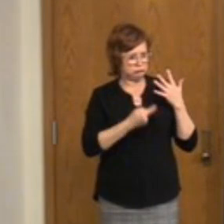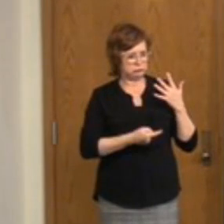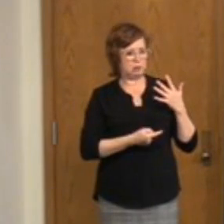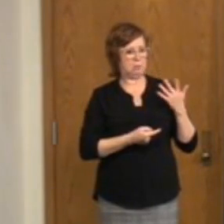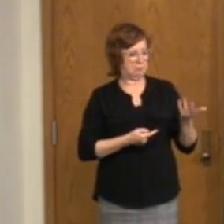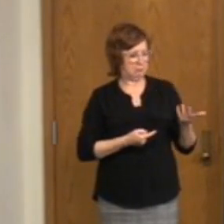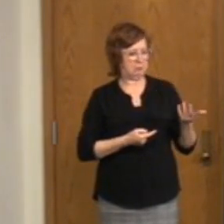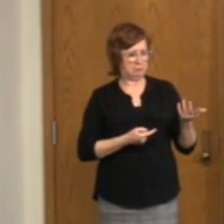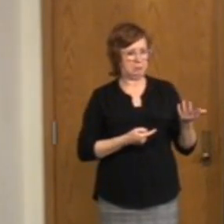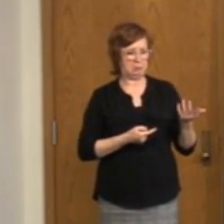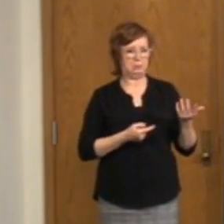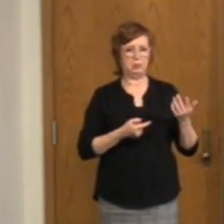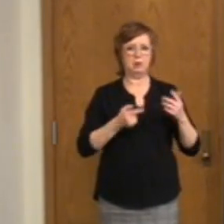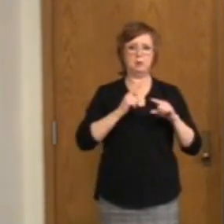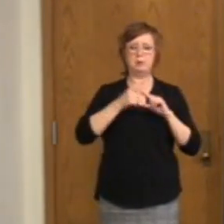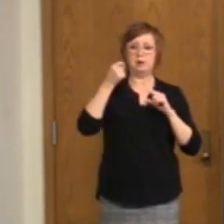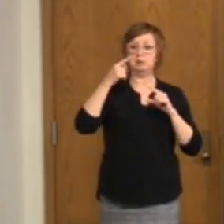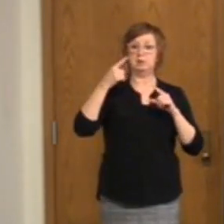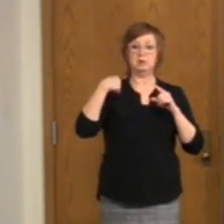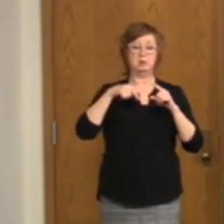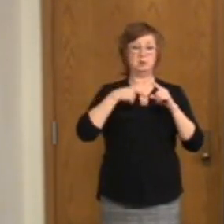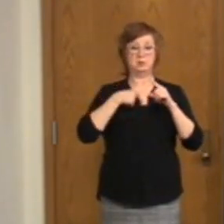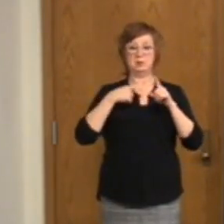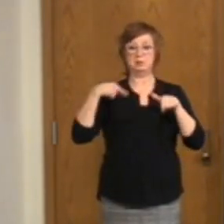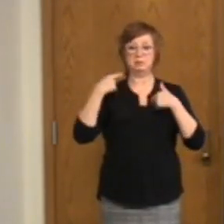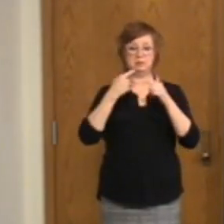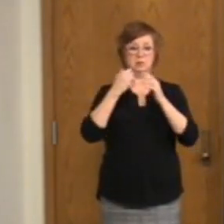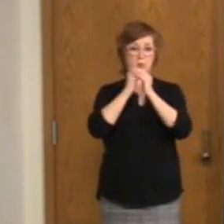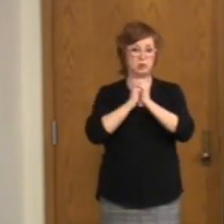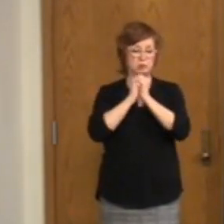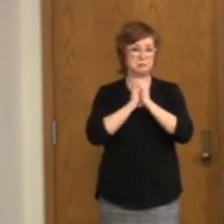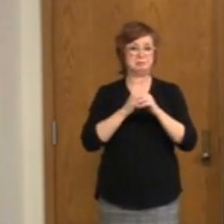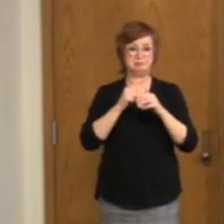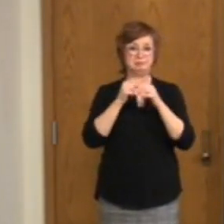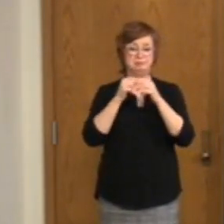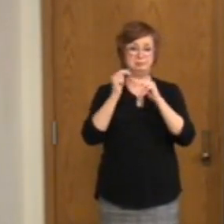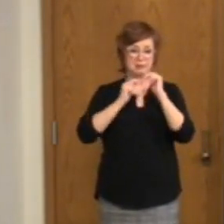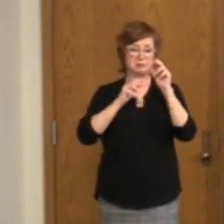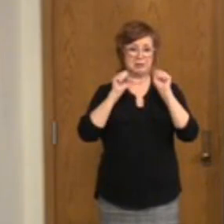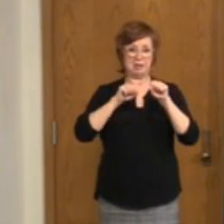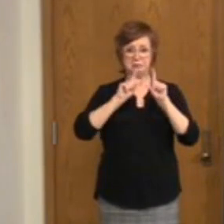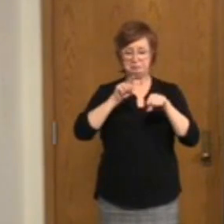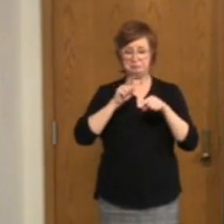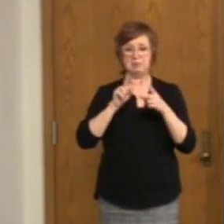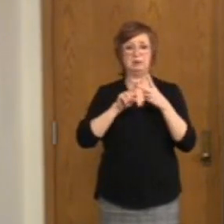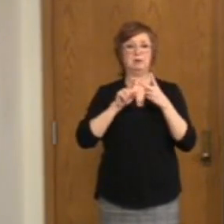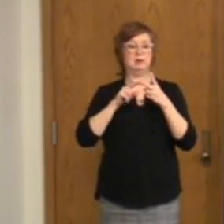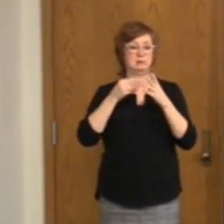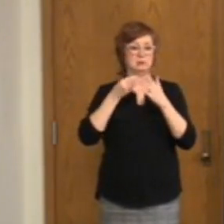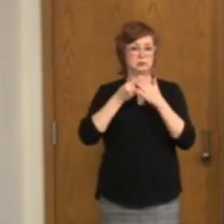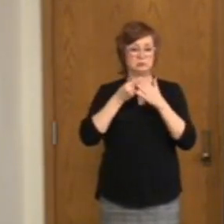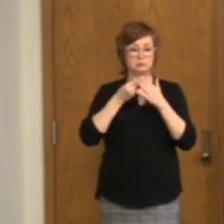in Saskatchewan. Worship places have been open throughout, restaurants have been open, retail